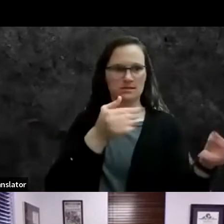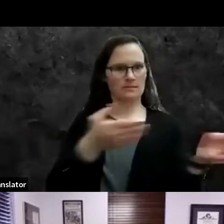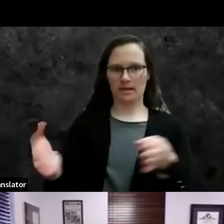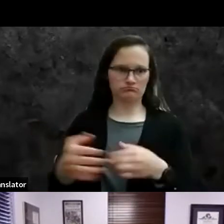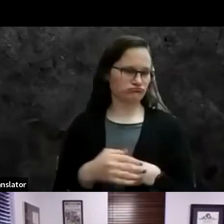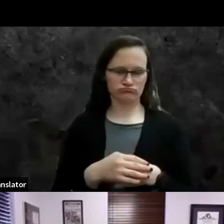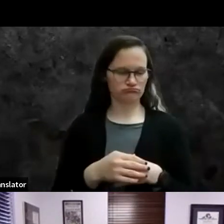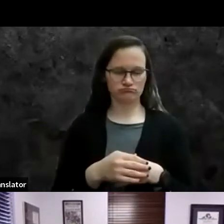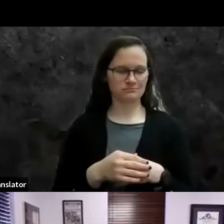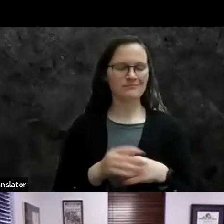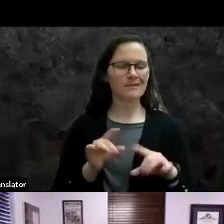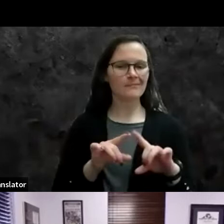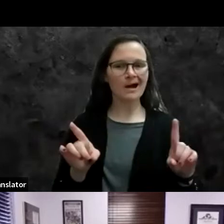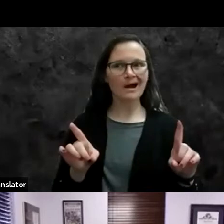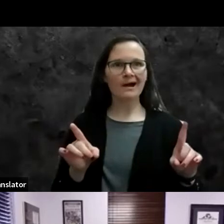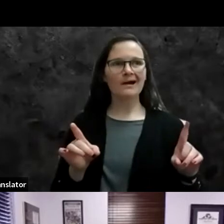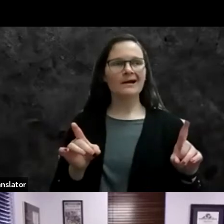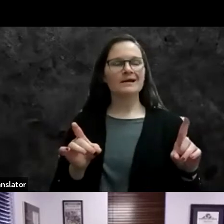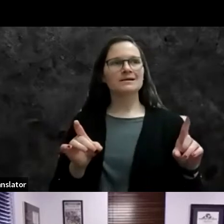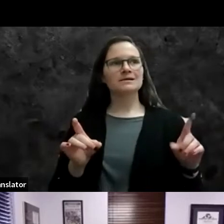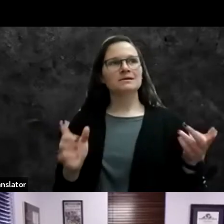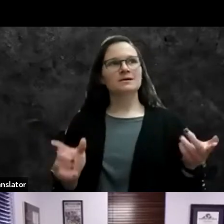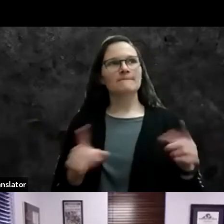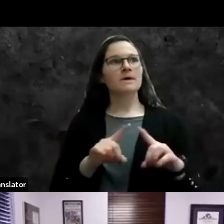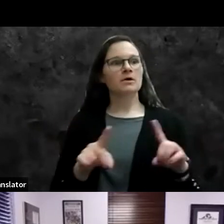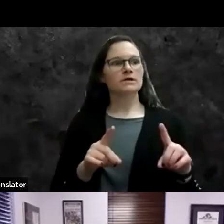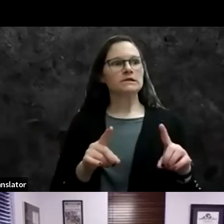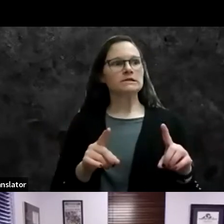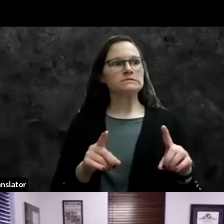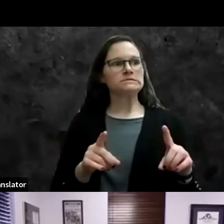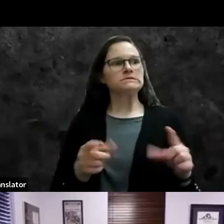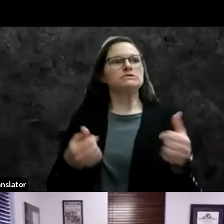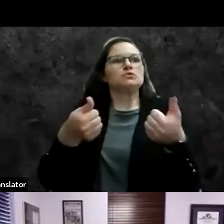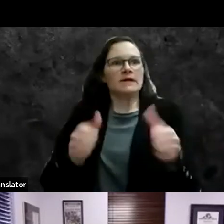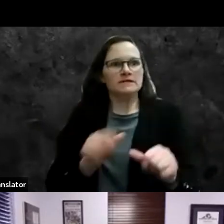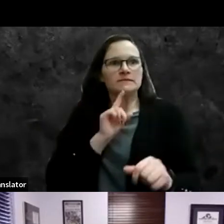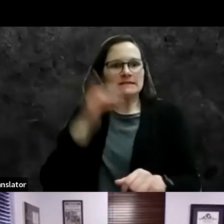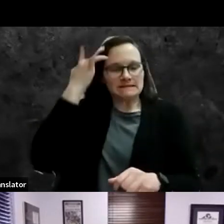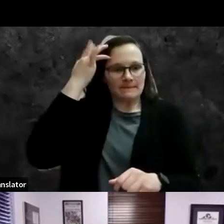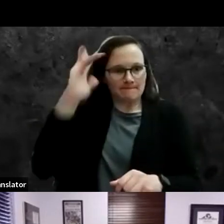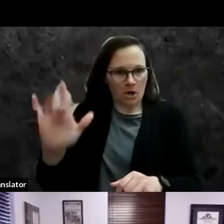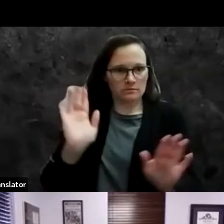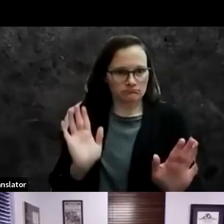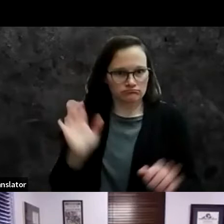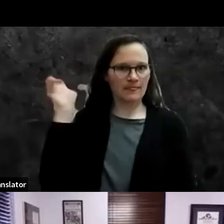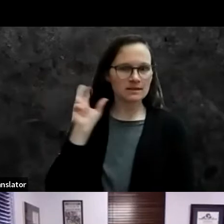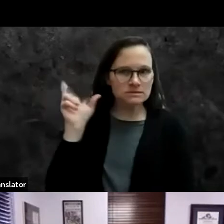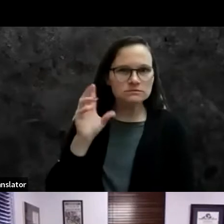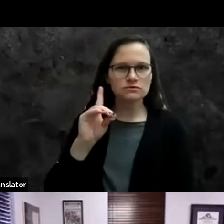telework, but we're not, we're really smart. I mean, we're working really, really hard, listening to all the data, all